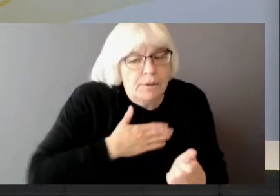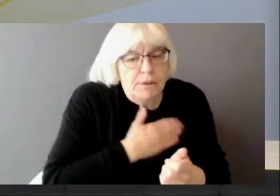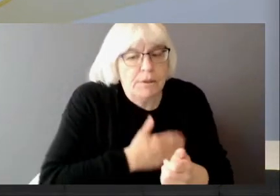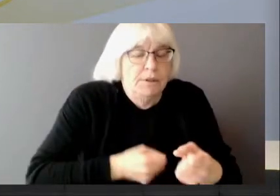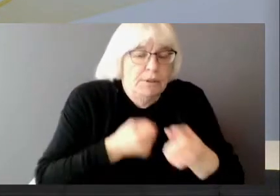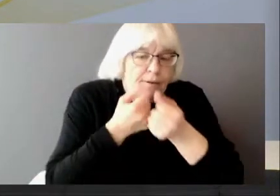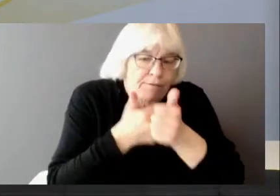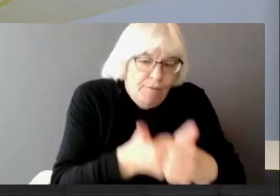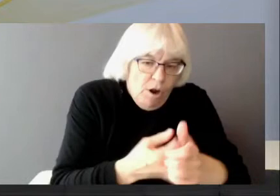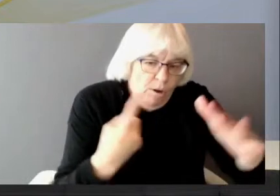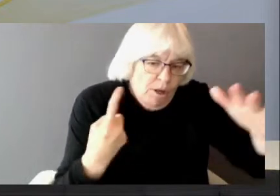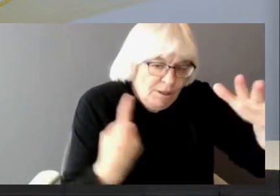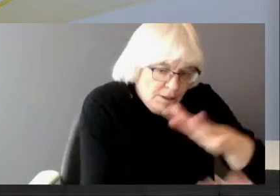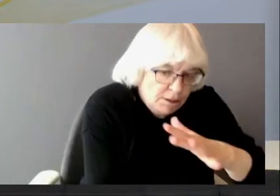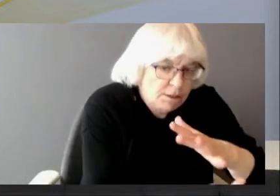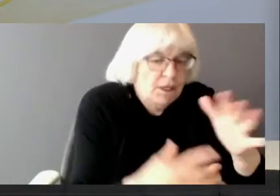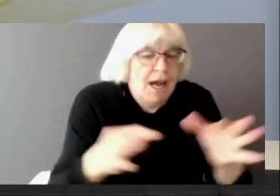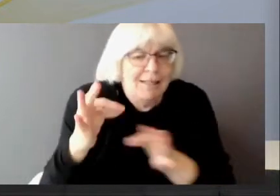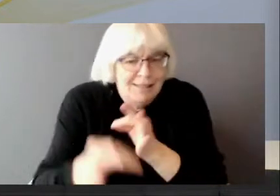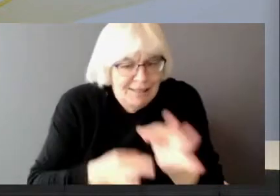situation.